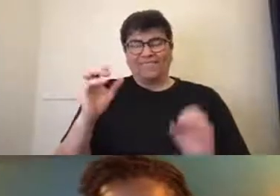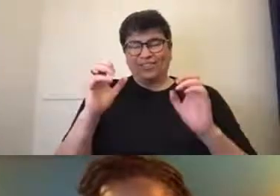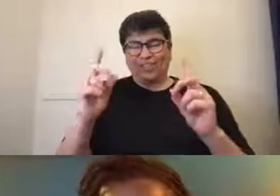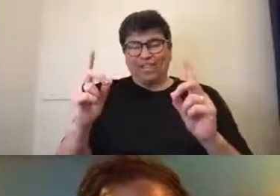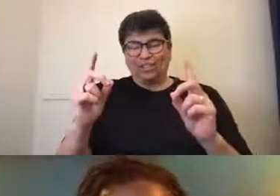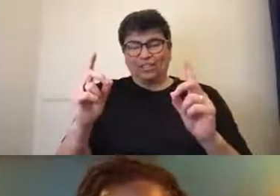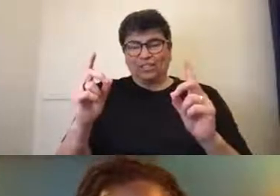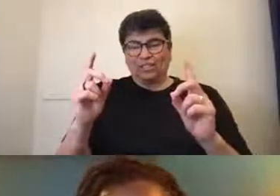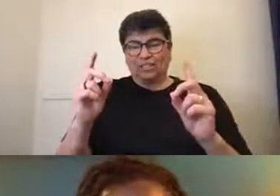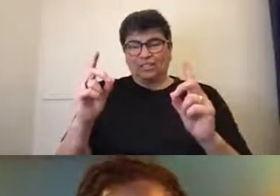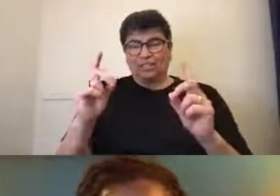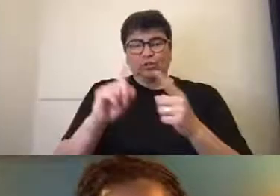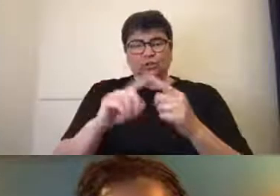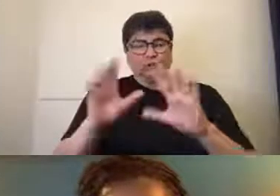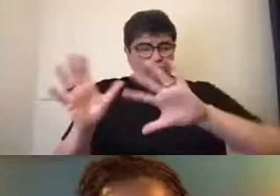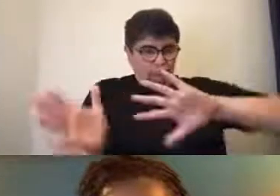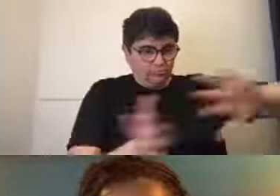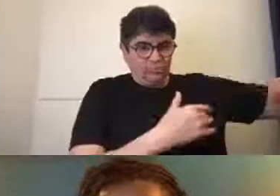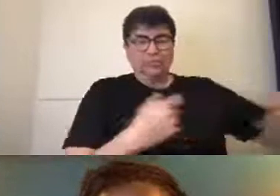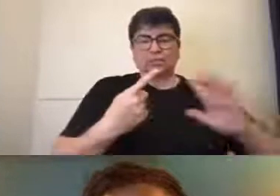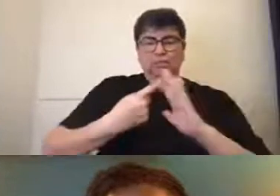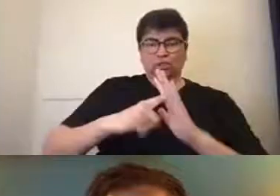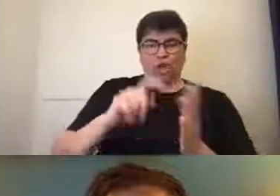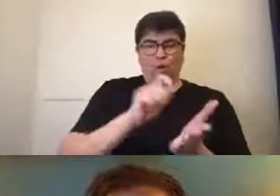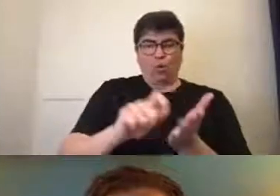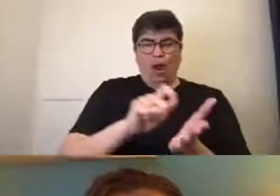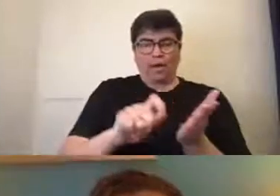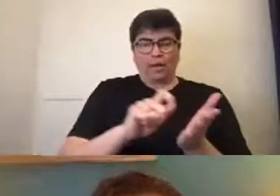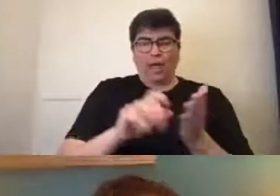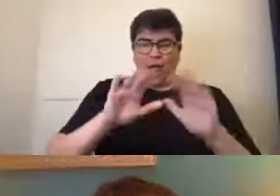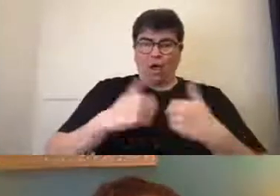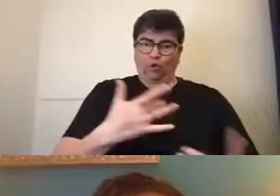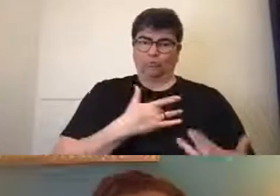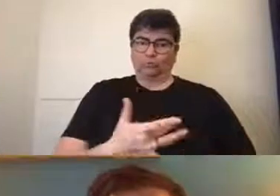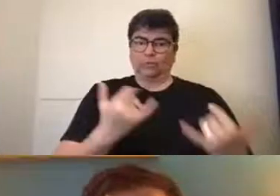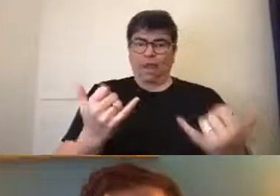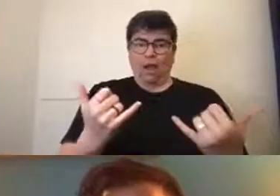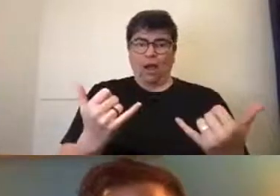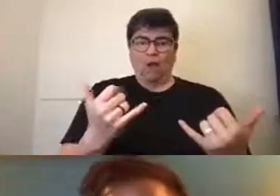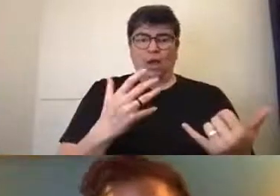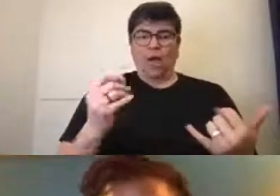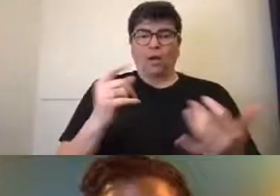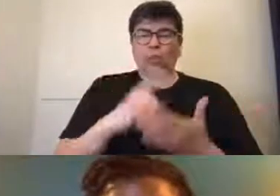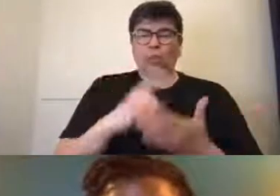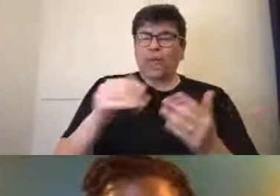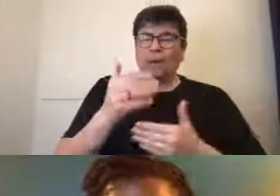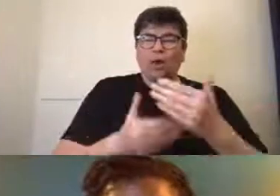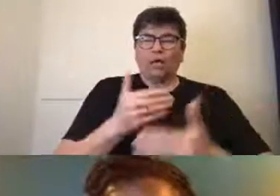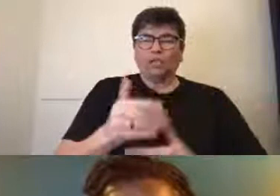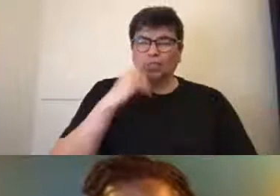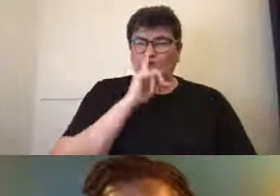education to start writing the way you do now? And what was that process